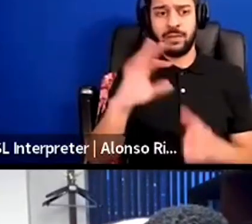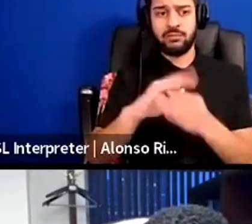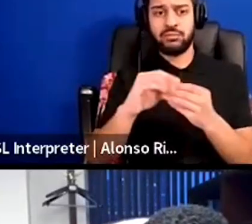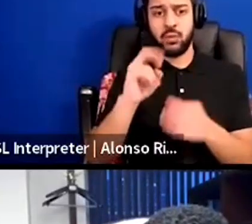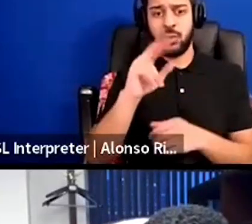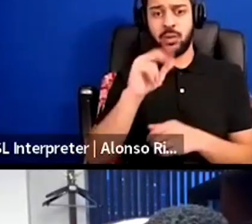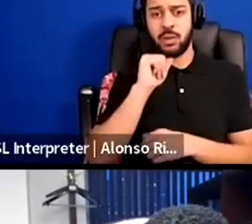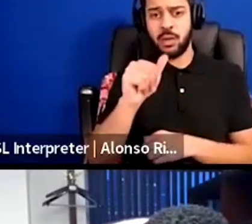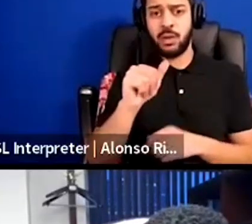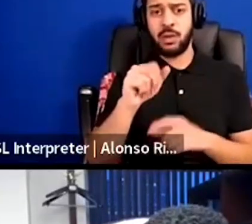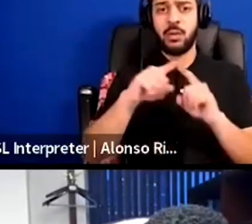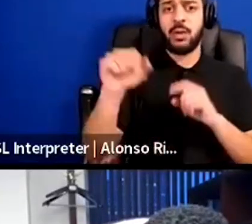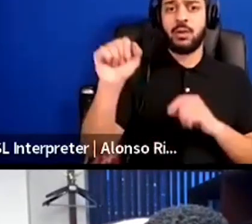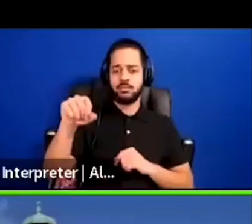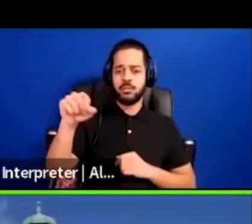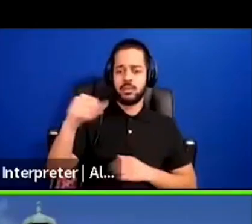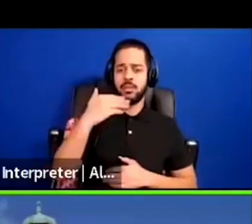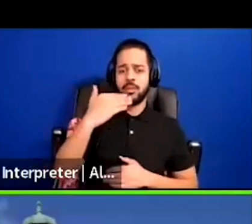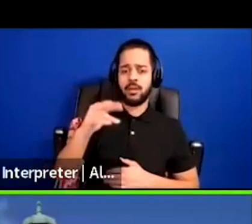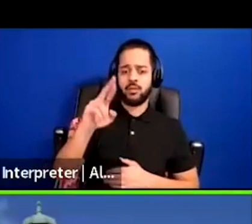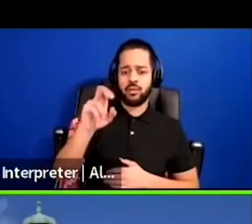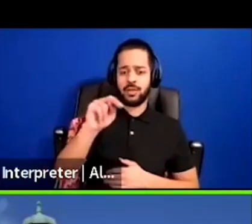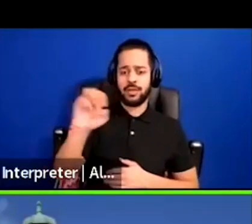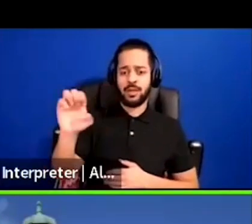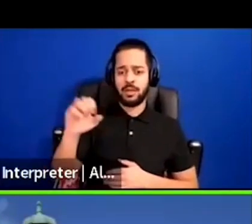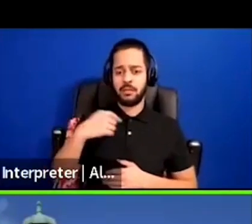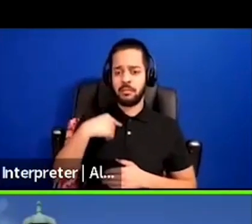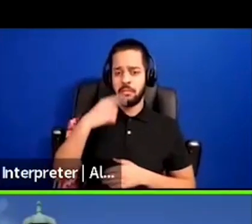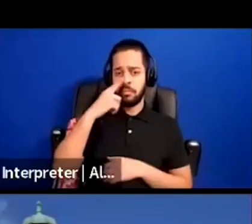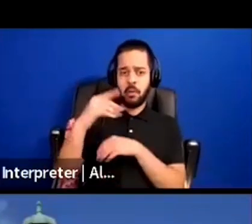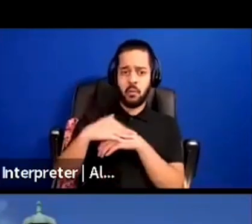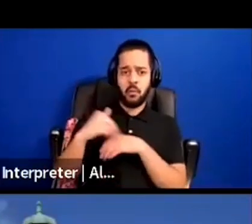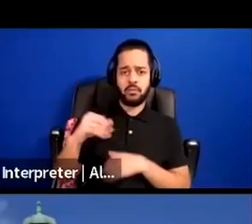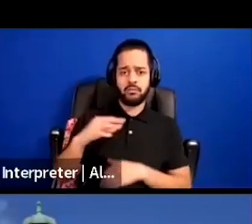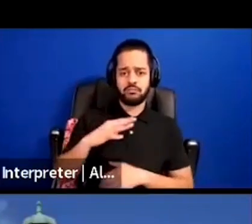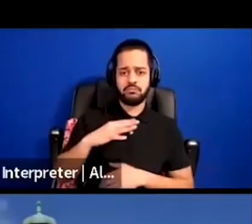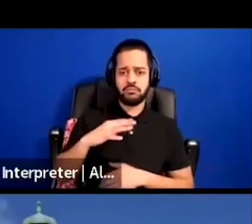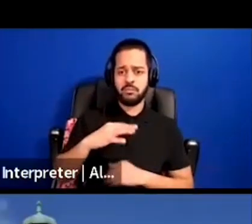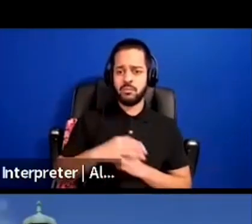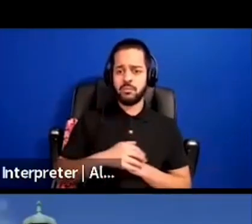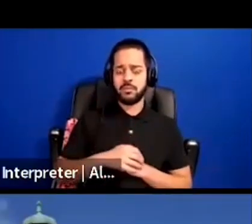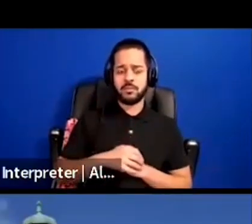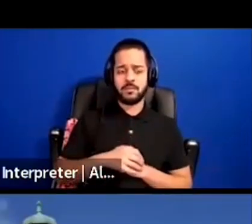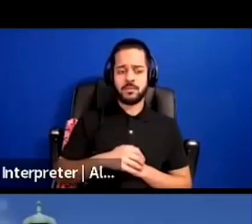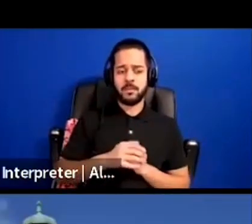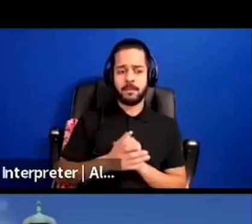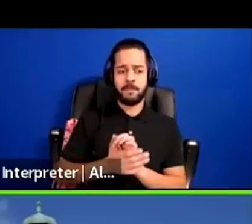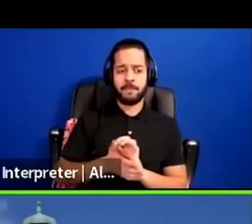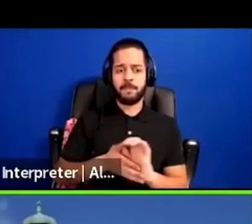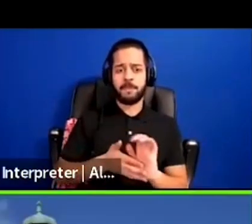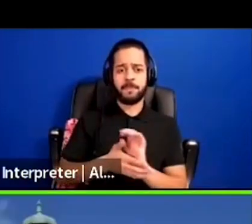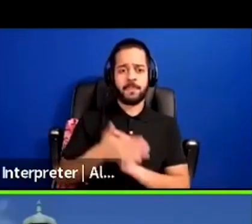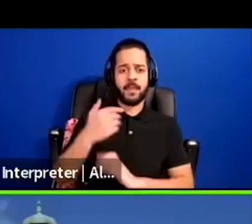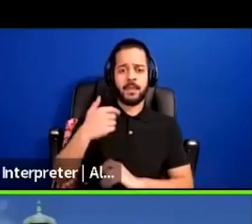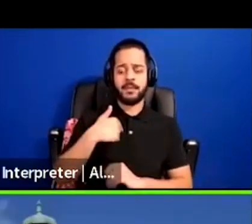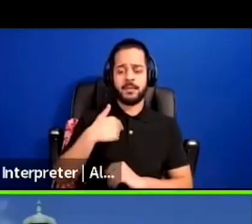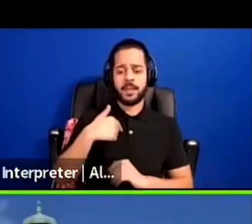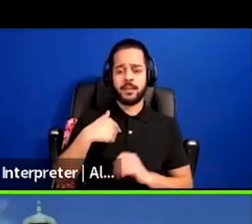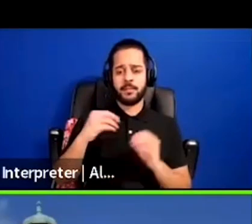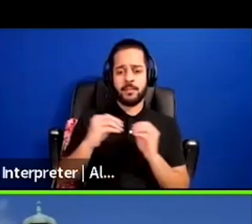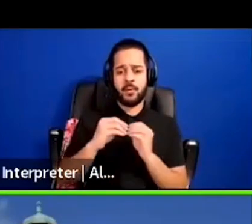Yeah, thank you, Renee. I don't mind being called on. I was